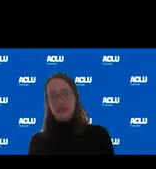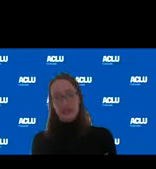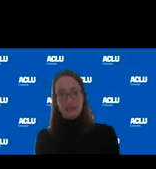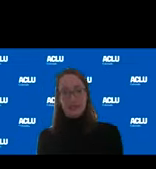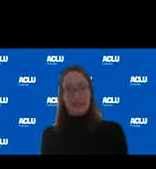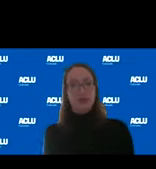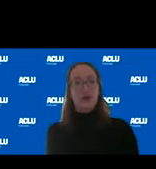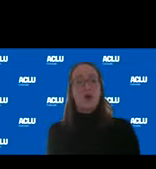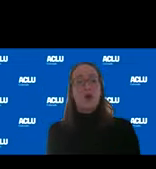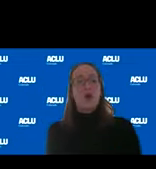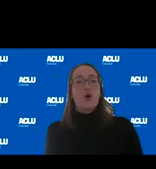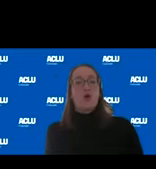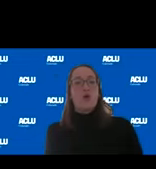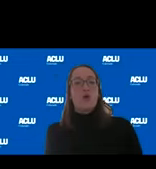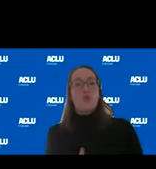look different by state. So